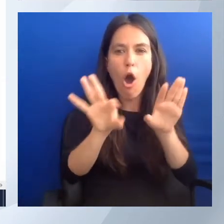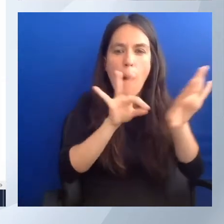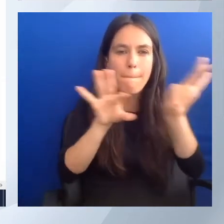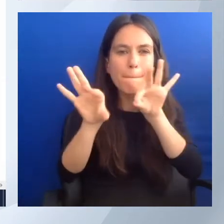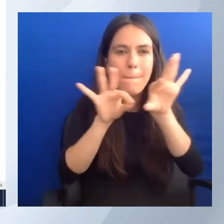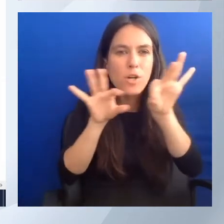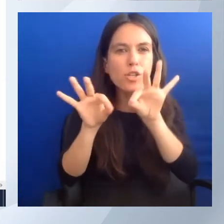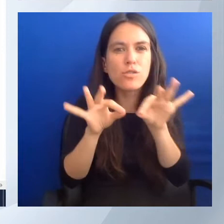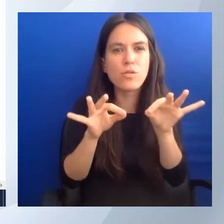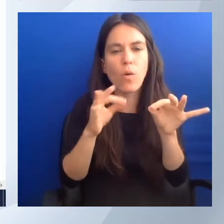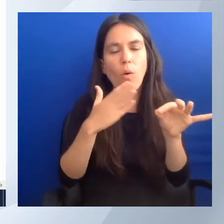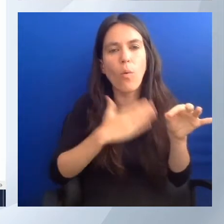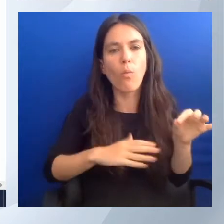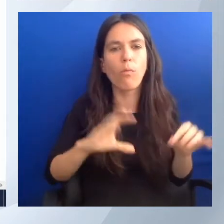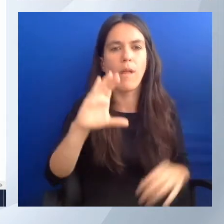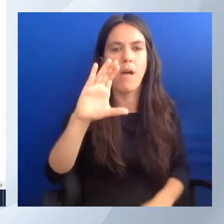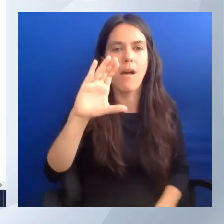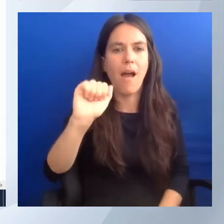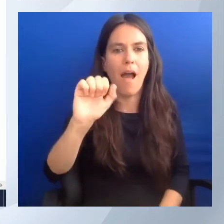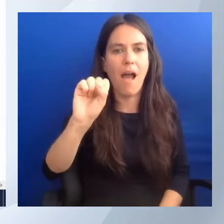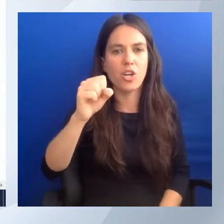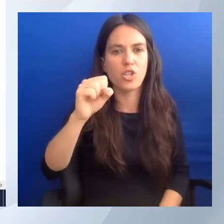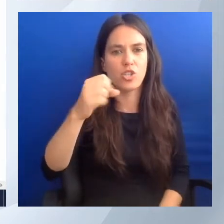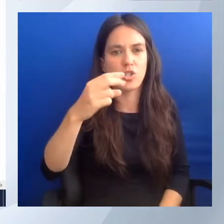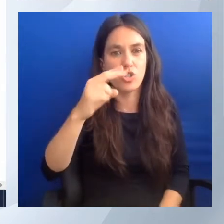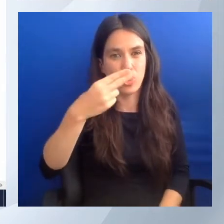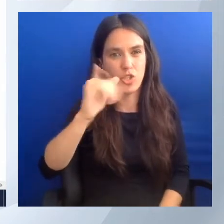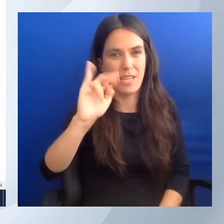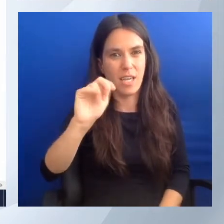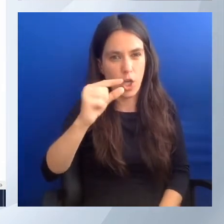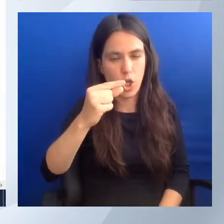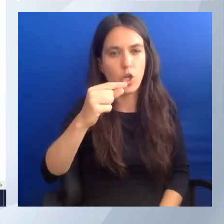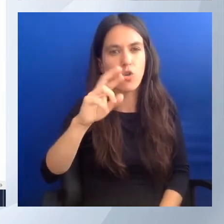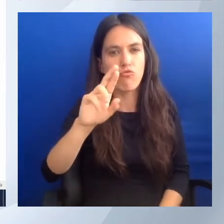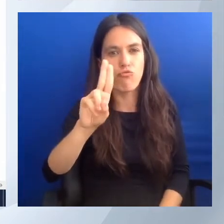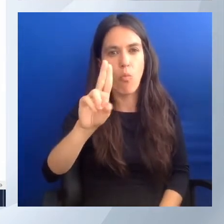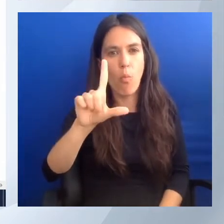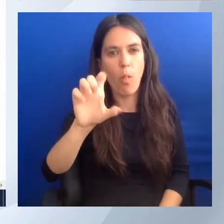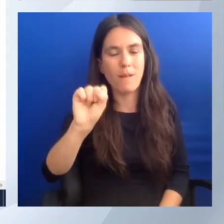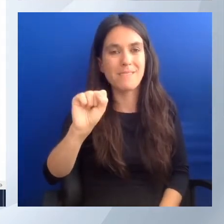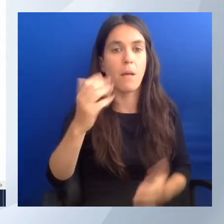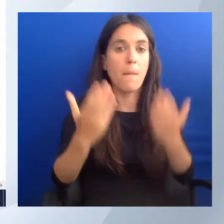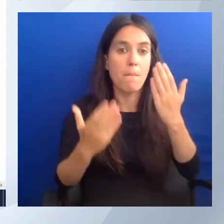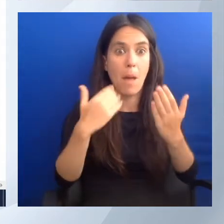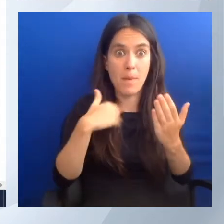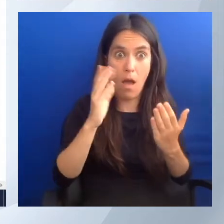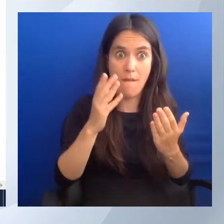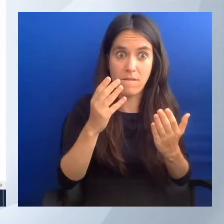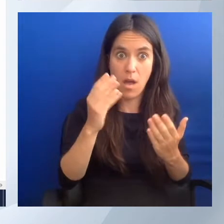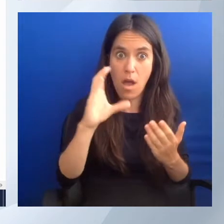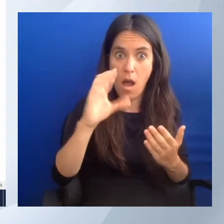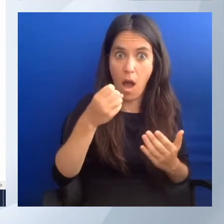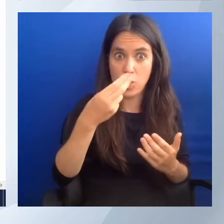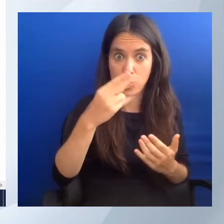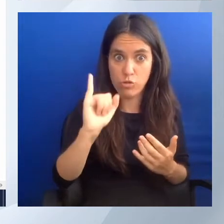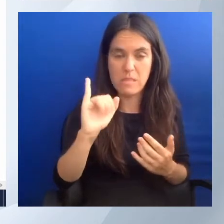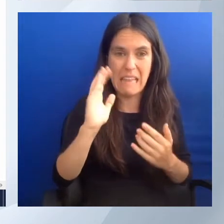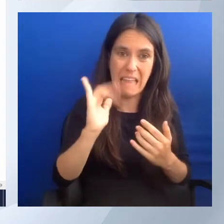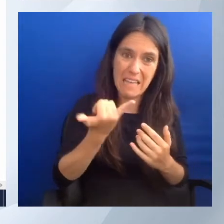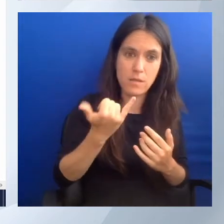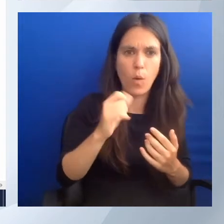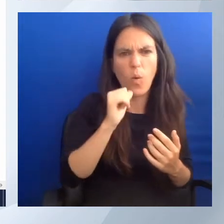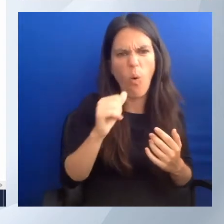things with your caching rules. So you can specify whether caching should be applied or not. I did the ignore query